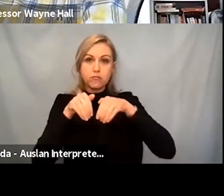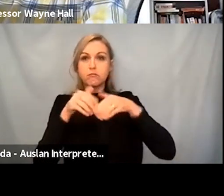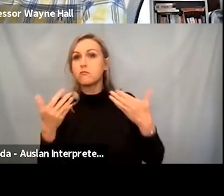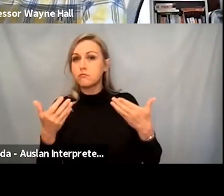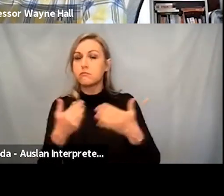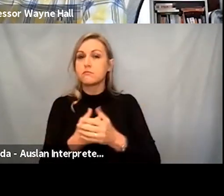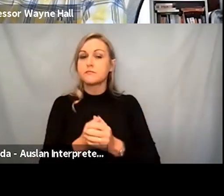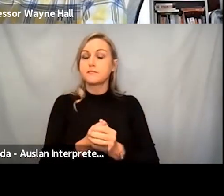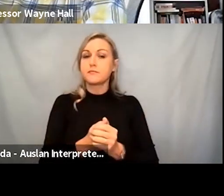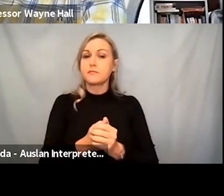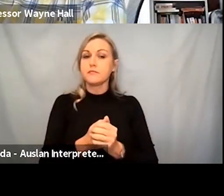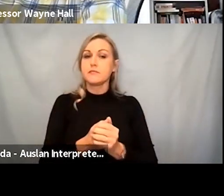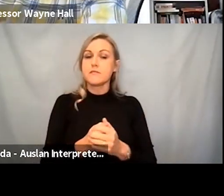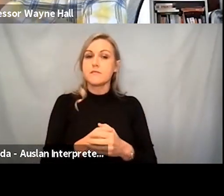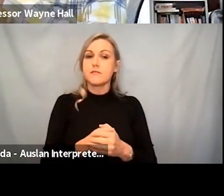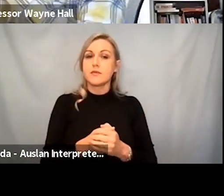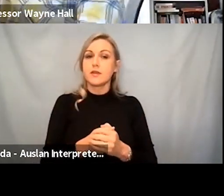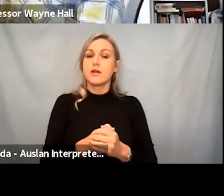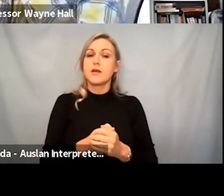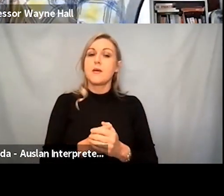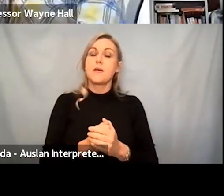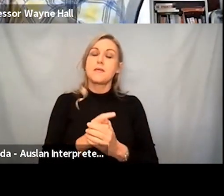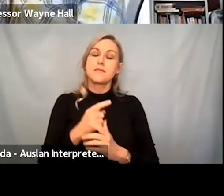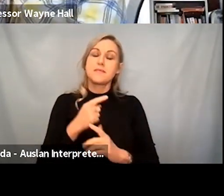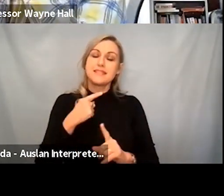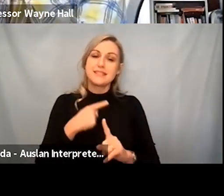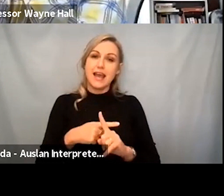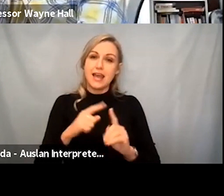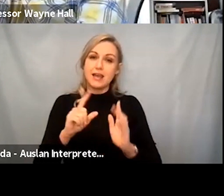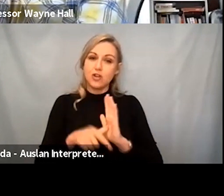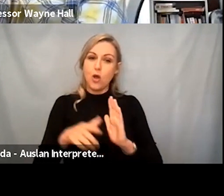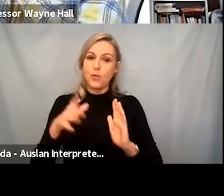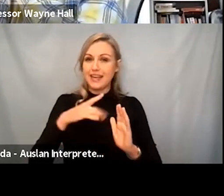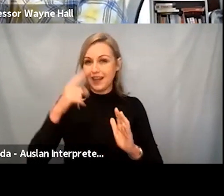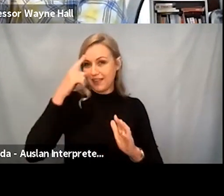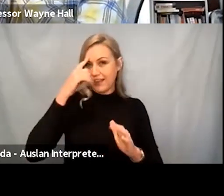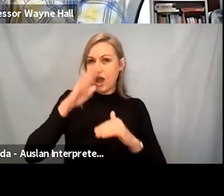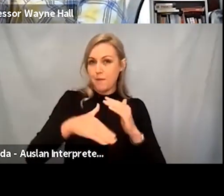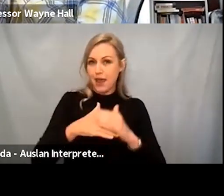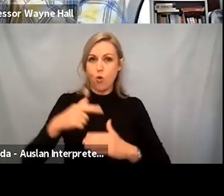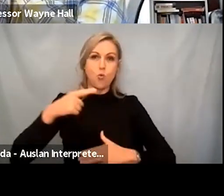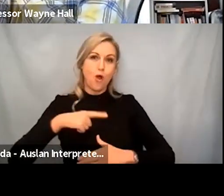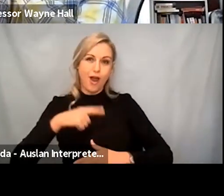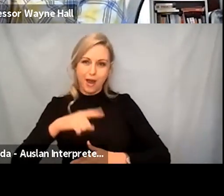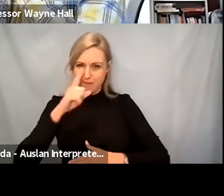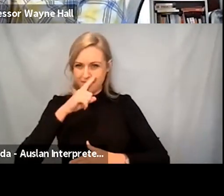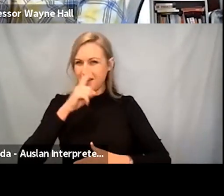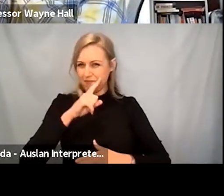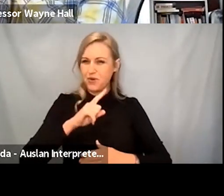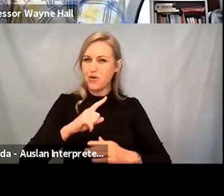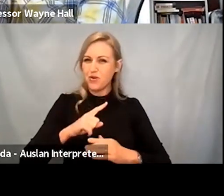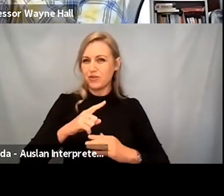Not taking into consideration as well the whole structural component of why people might end up in treatment